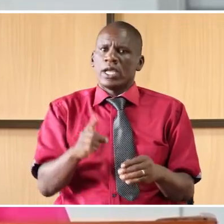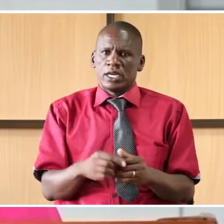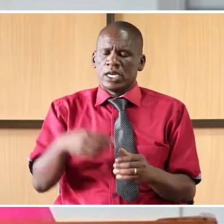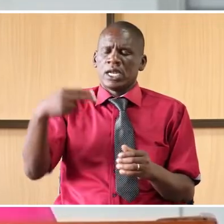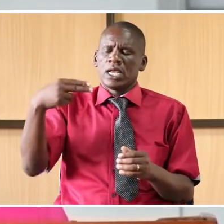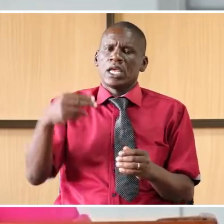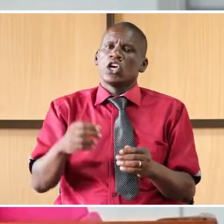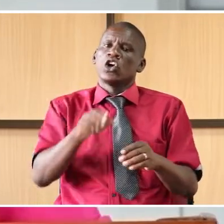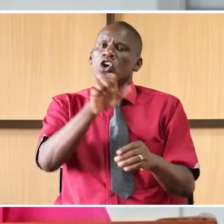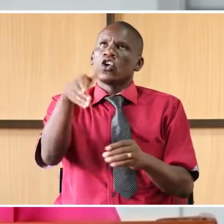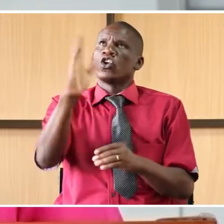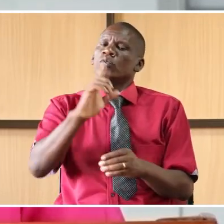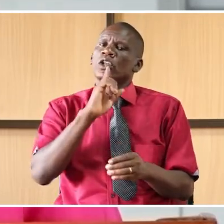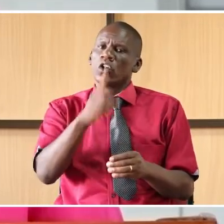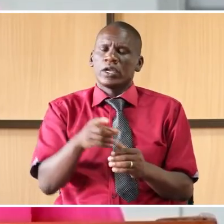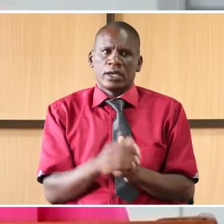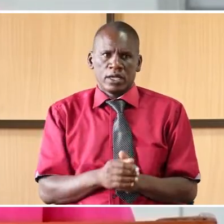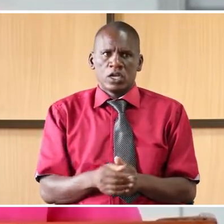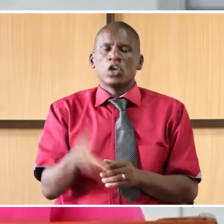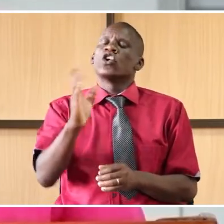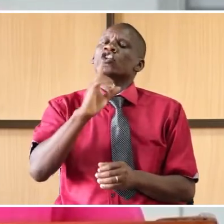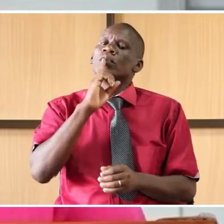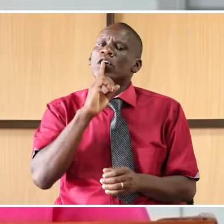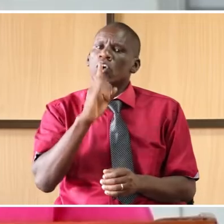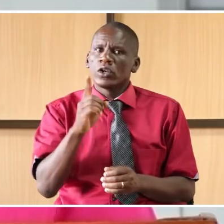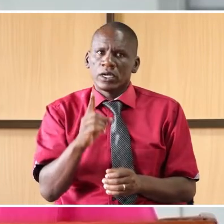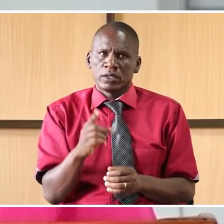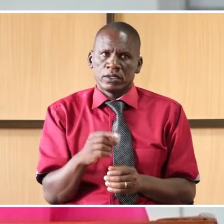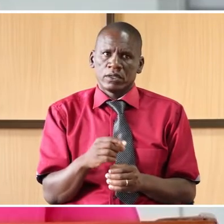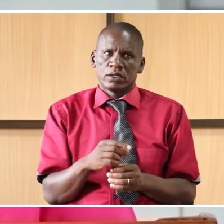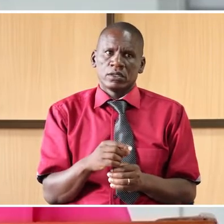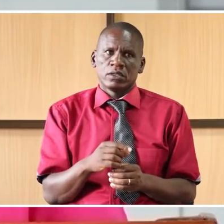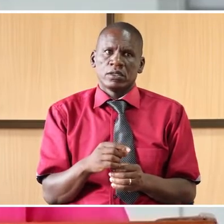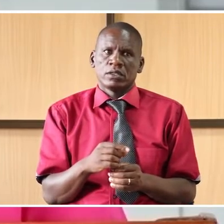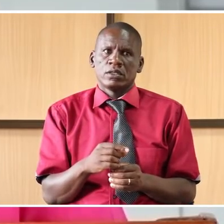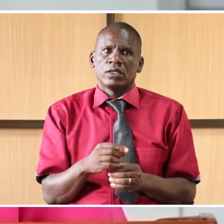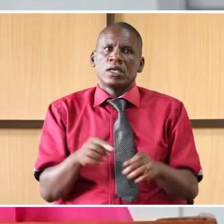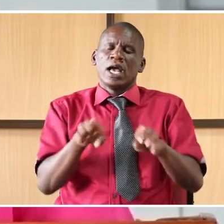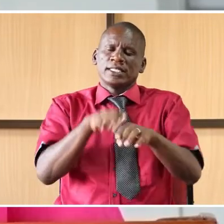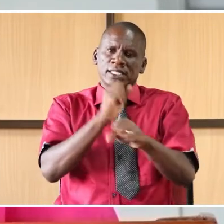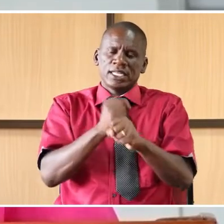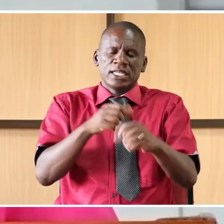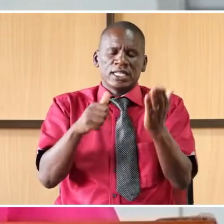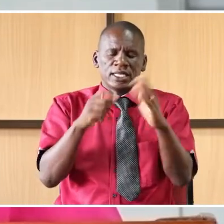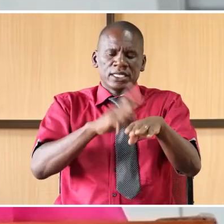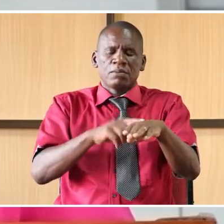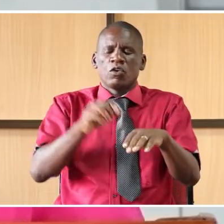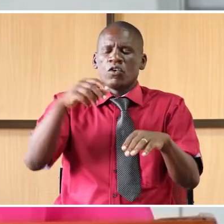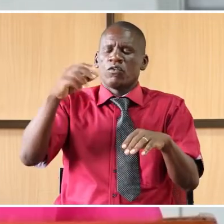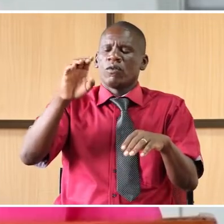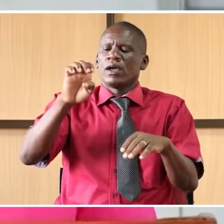raven. God will command. God will command the raven, as He did during the times of